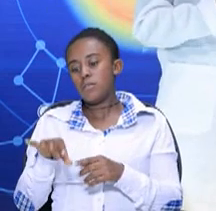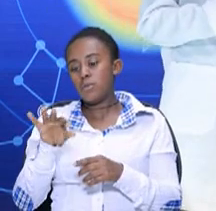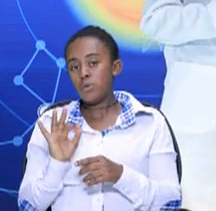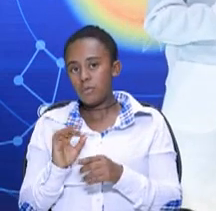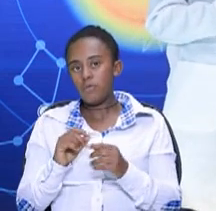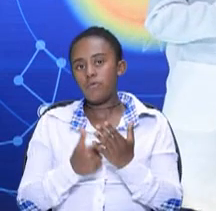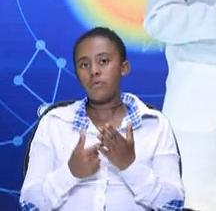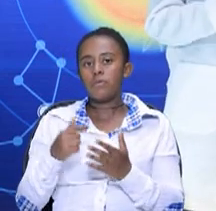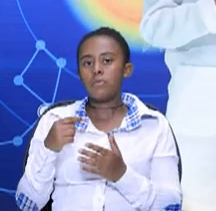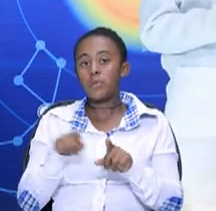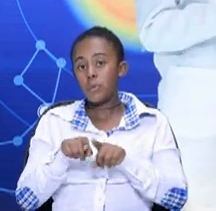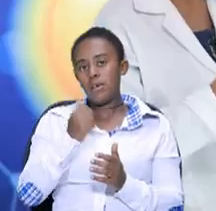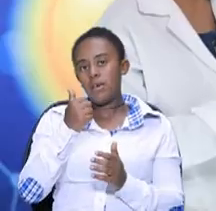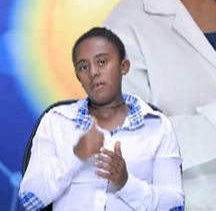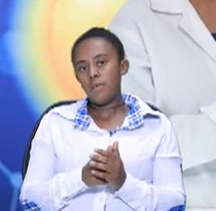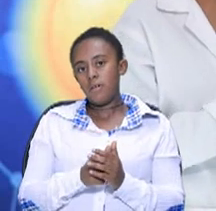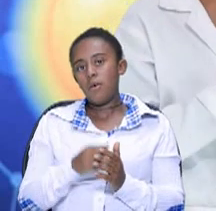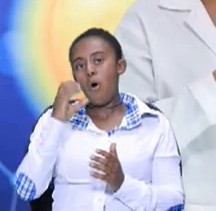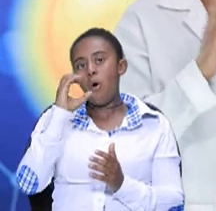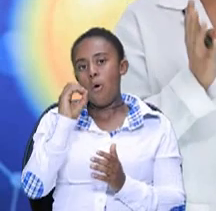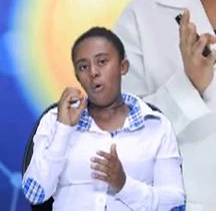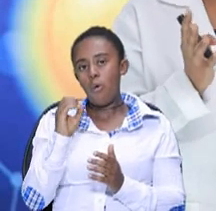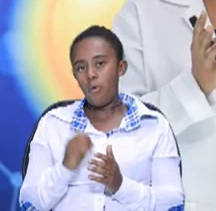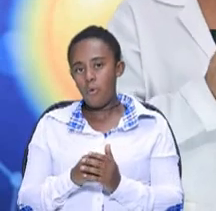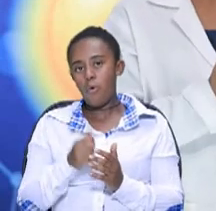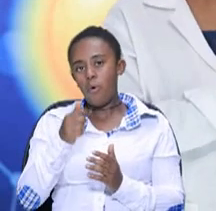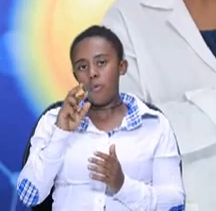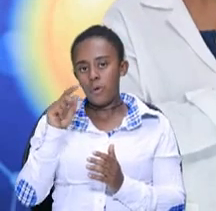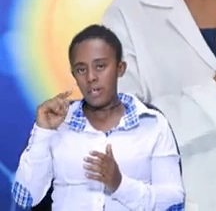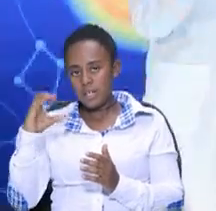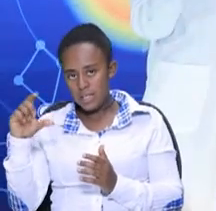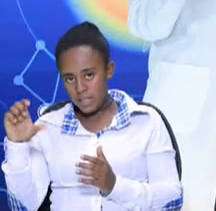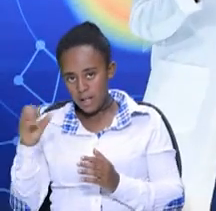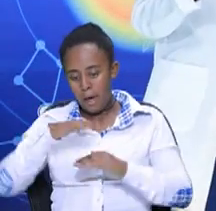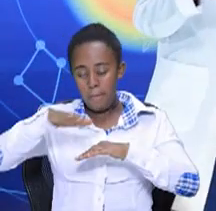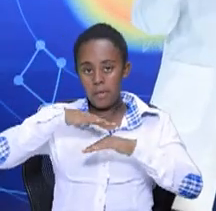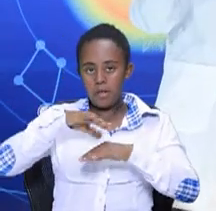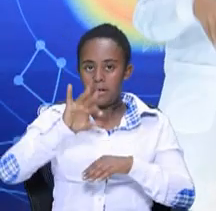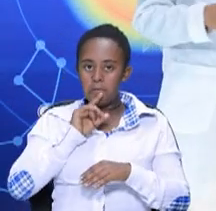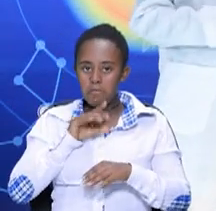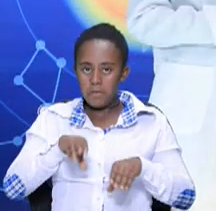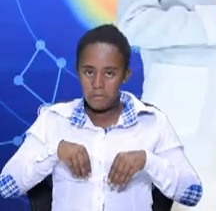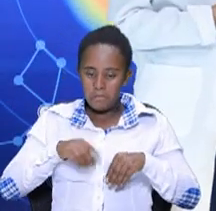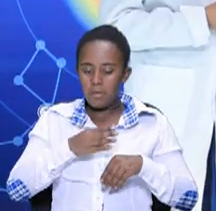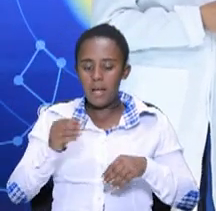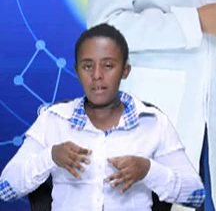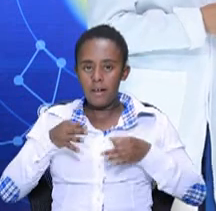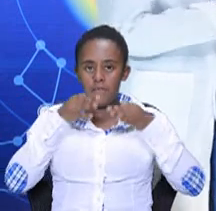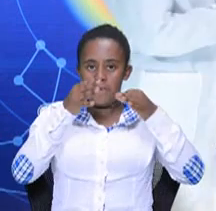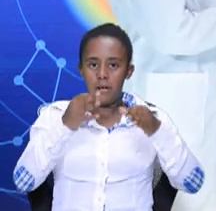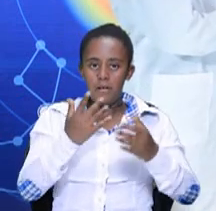their function. Why? Because the auricles that are found on the upper part will receive blood and transfer the